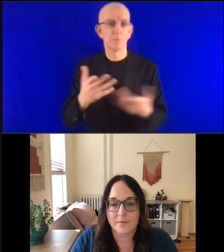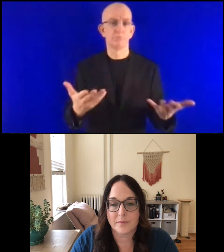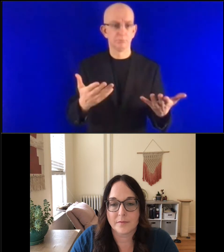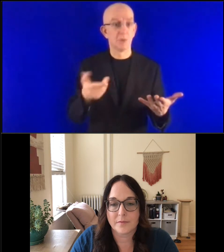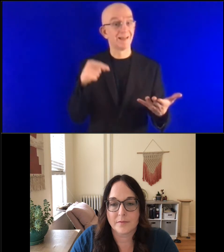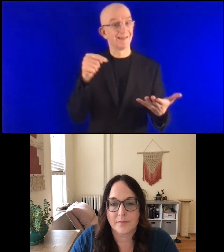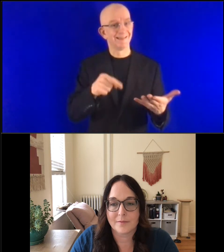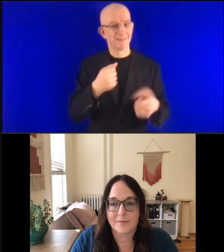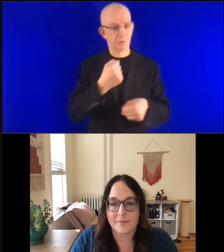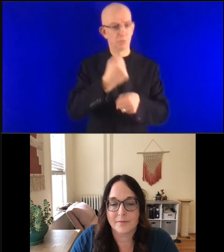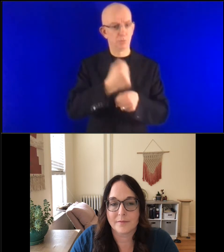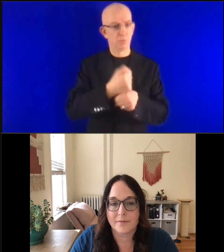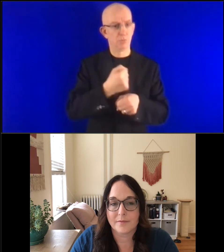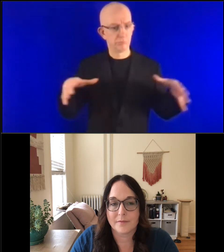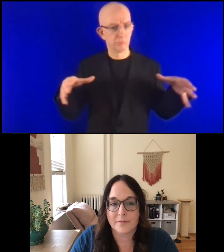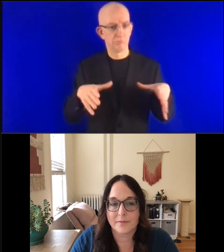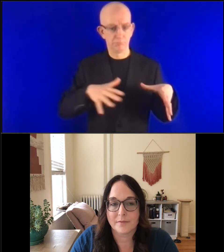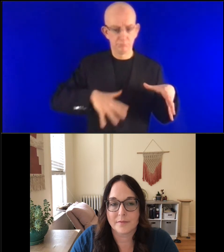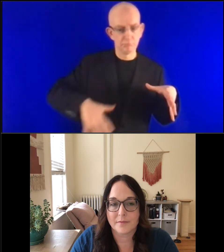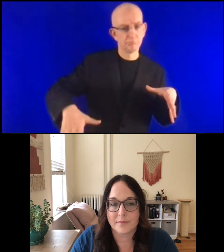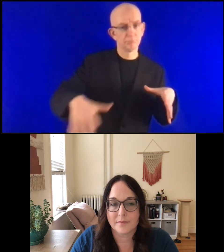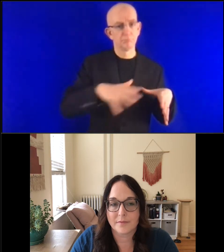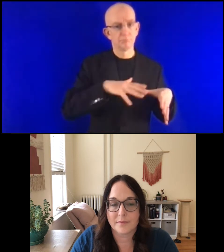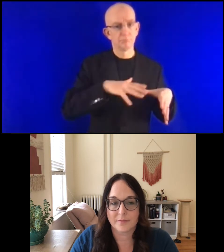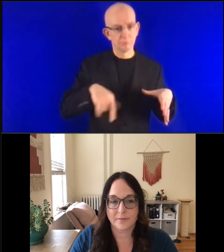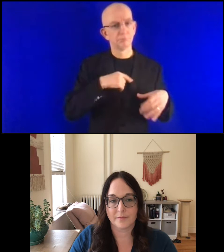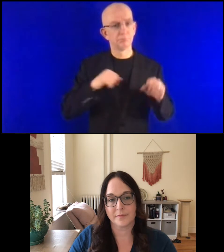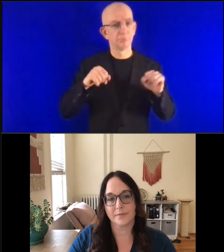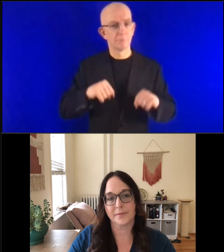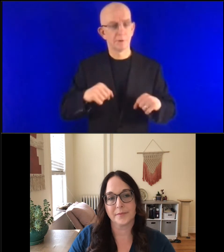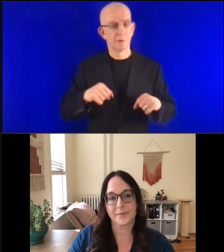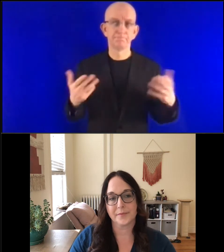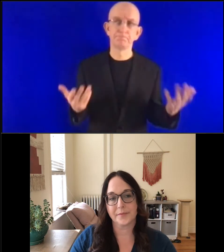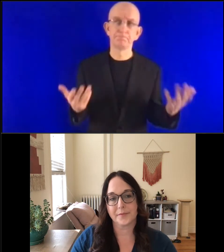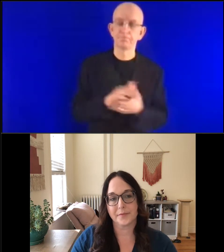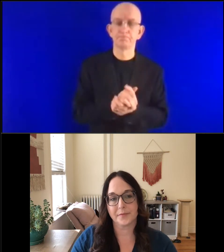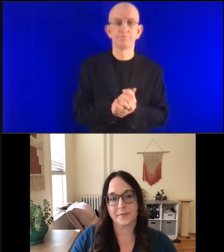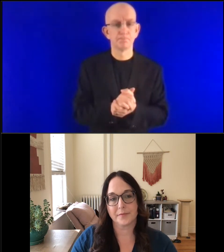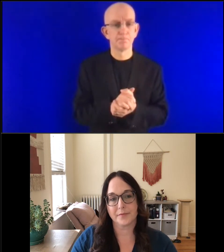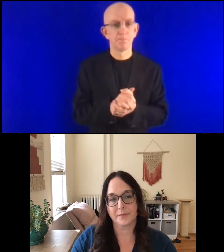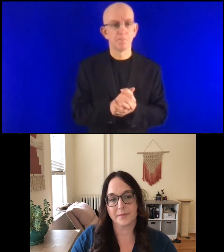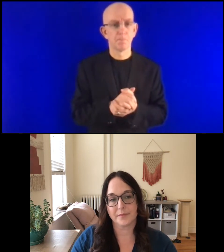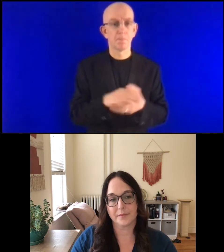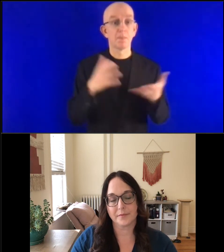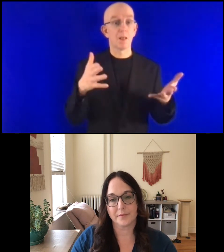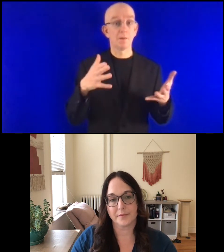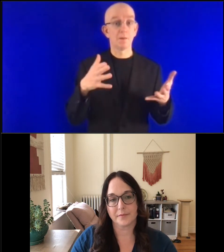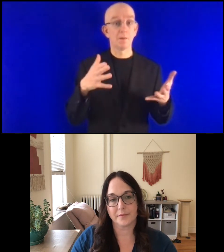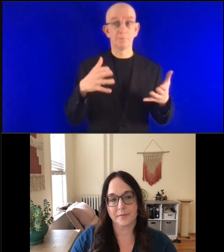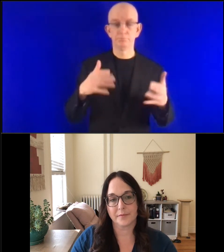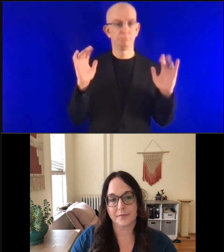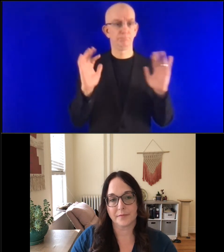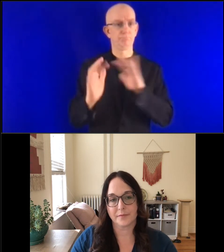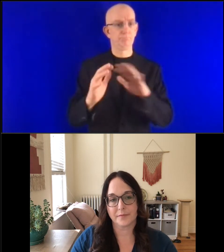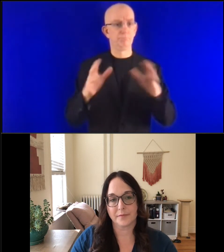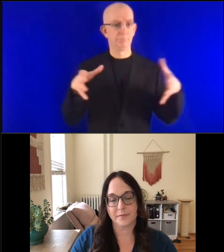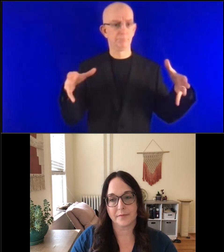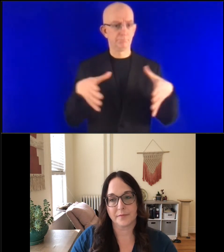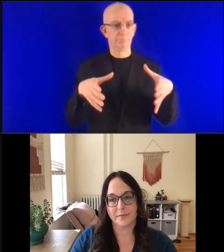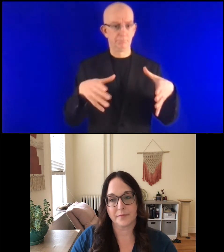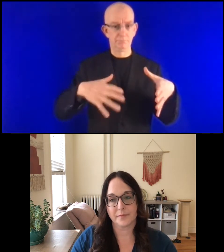what I say at the provincial level, because in Pakistan we are living in the devolved system. So each